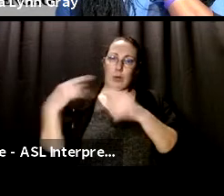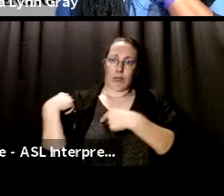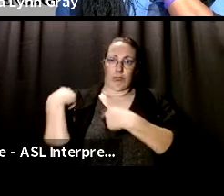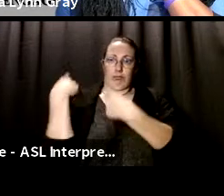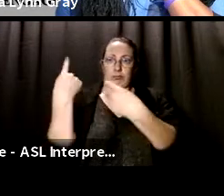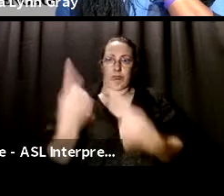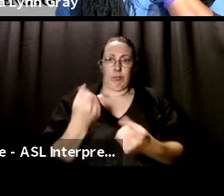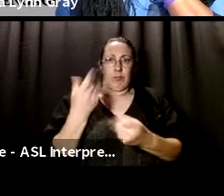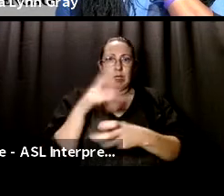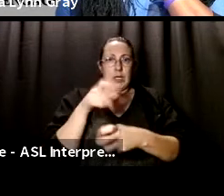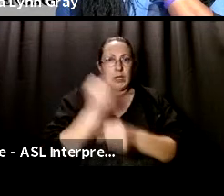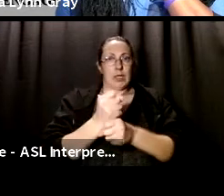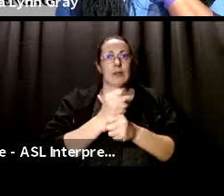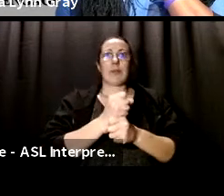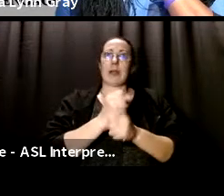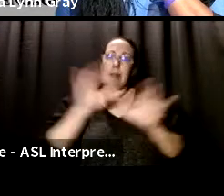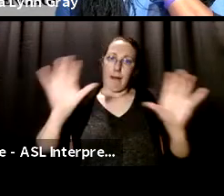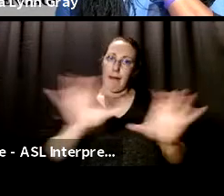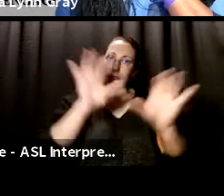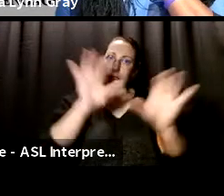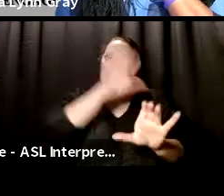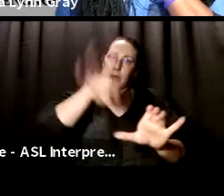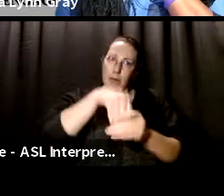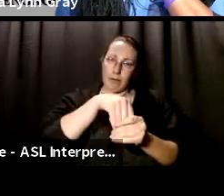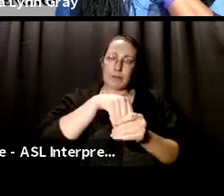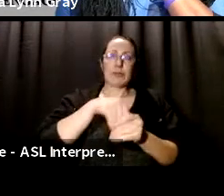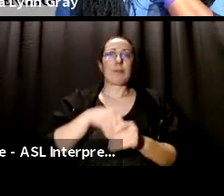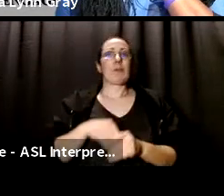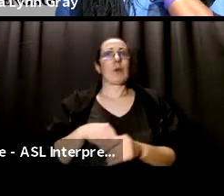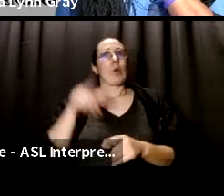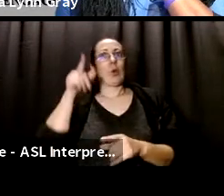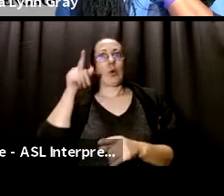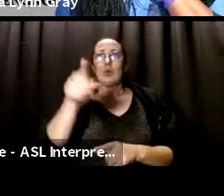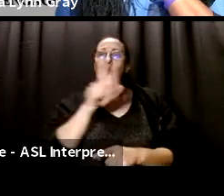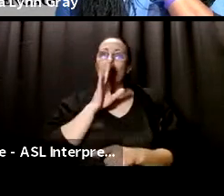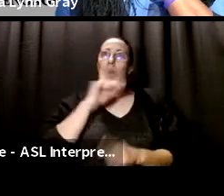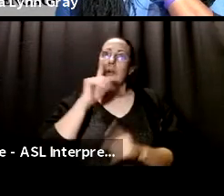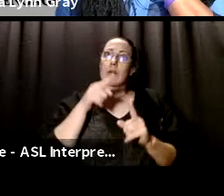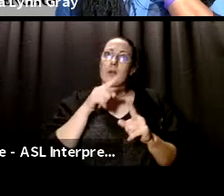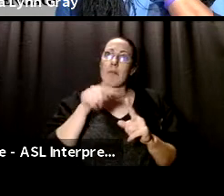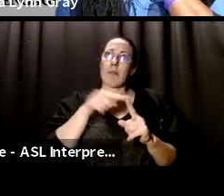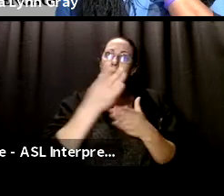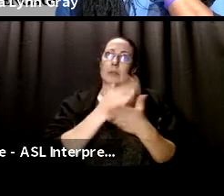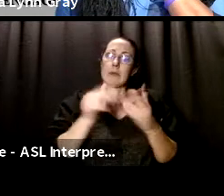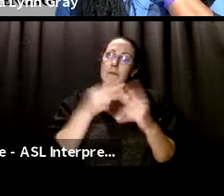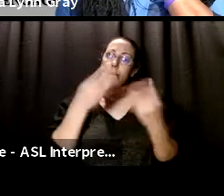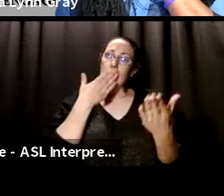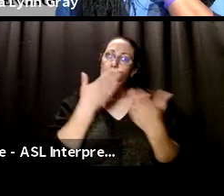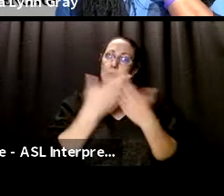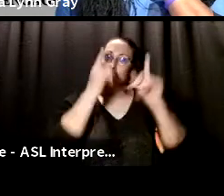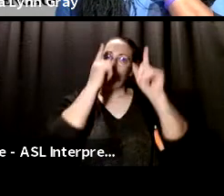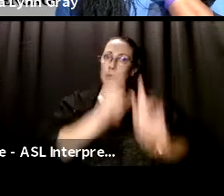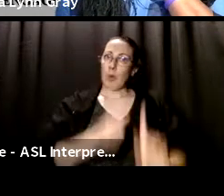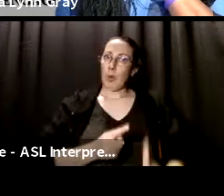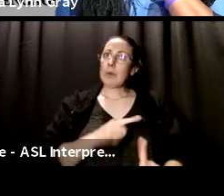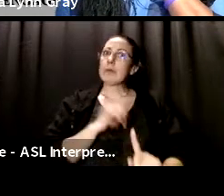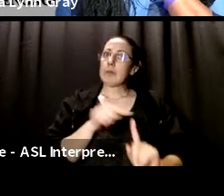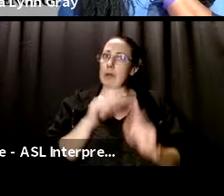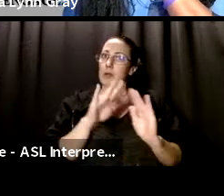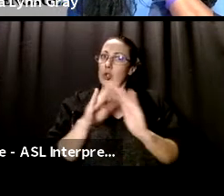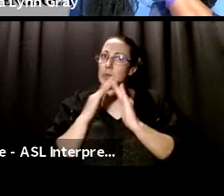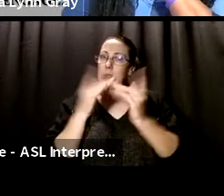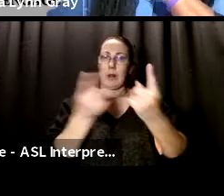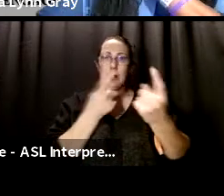role in this program. You hit on some very good points that the community has been asking.